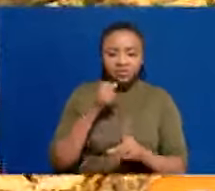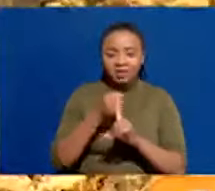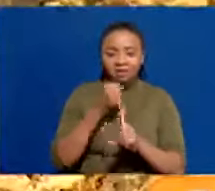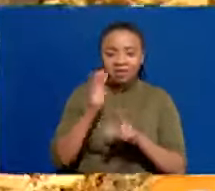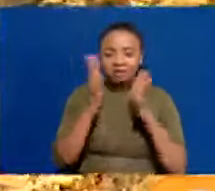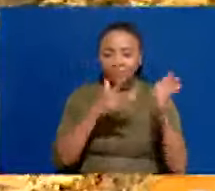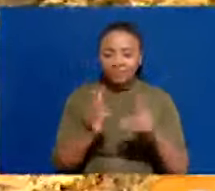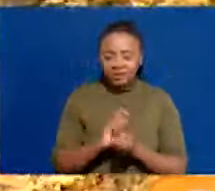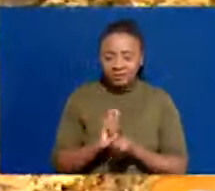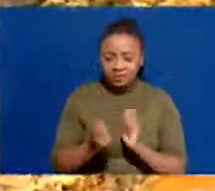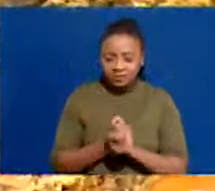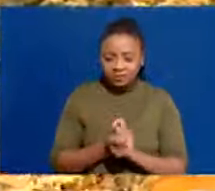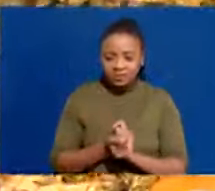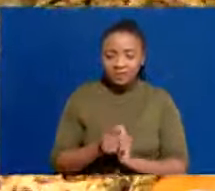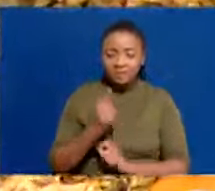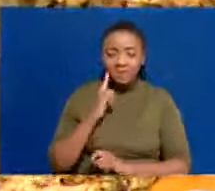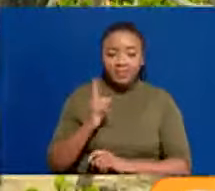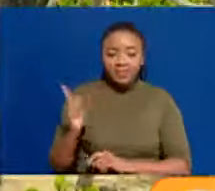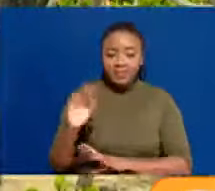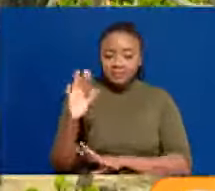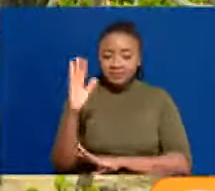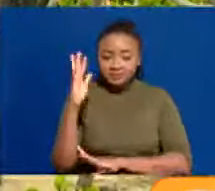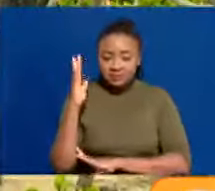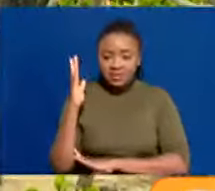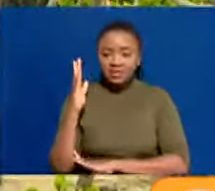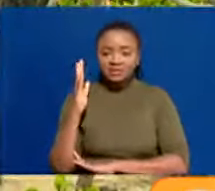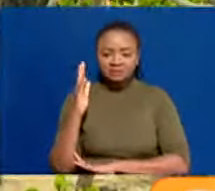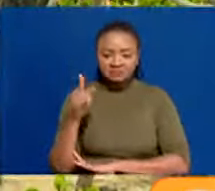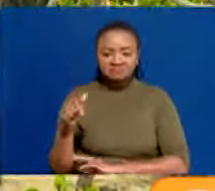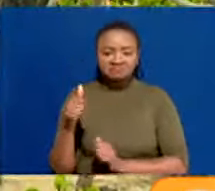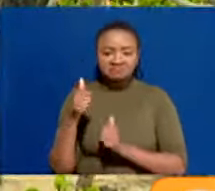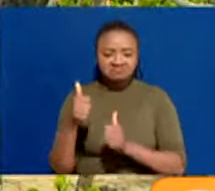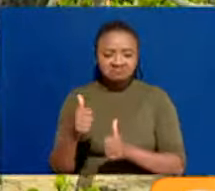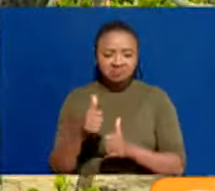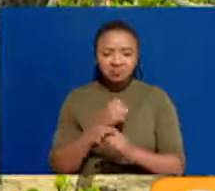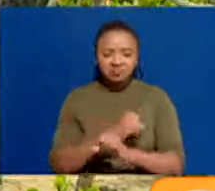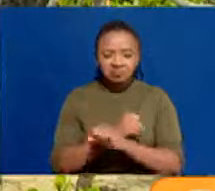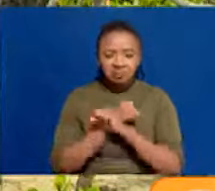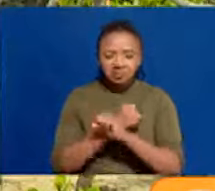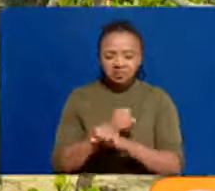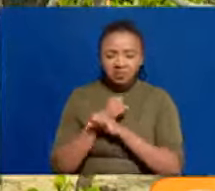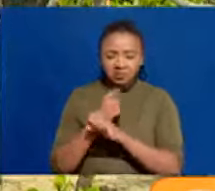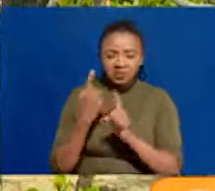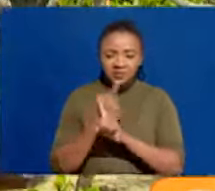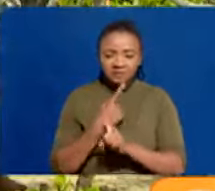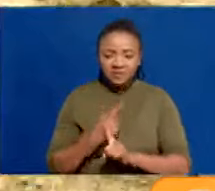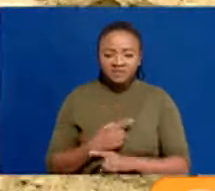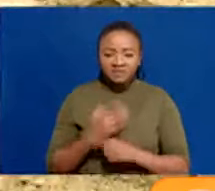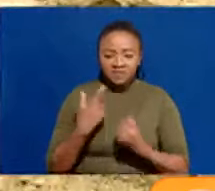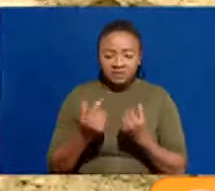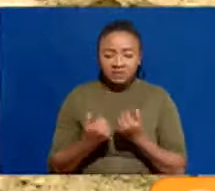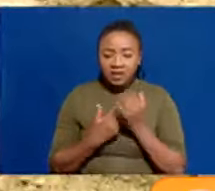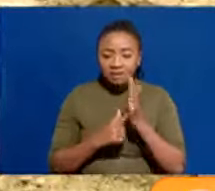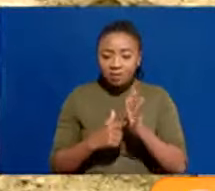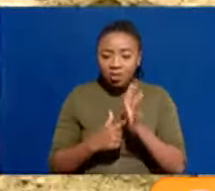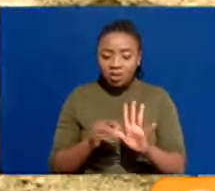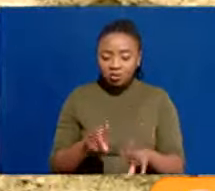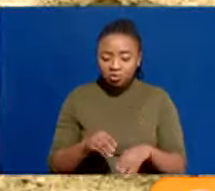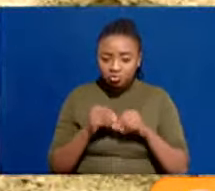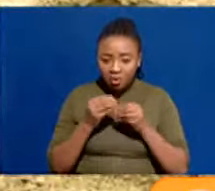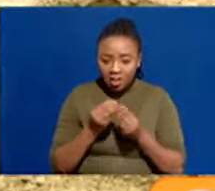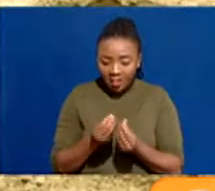climate change. Mangroves act as natural buffers against storm surges, erosion, and sea level